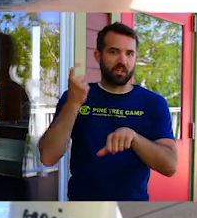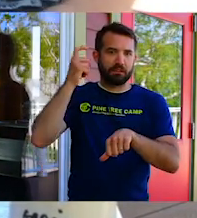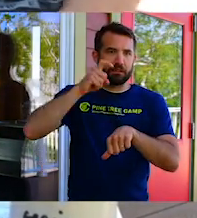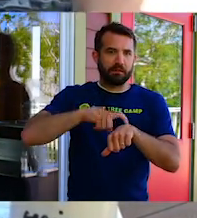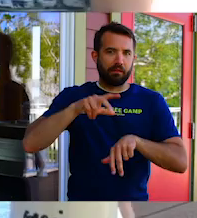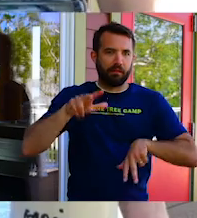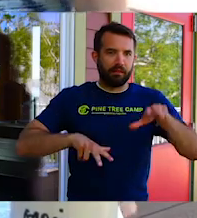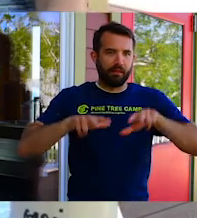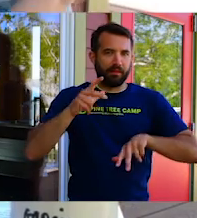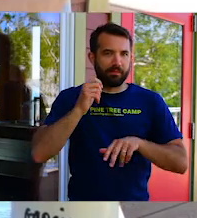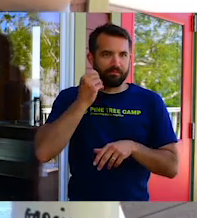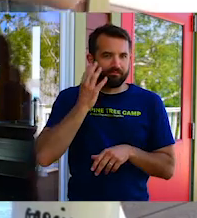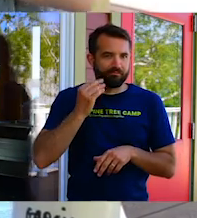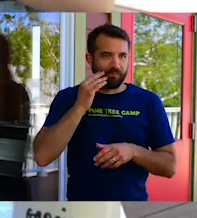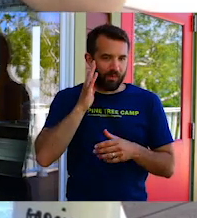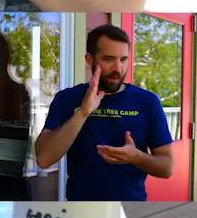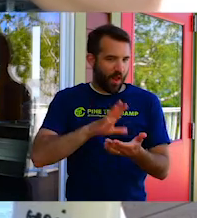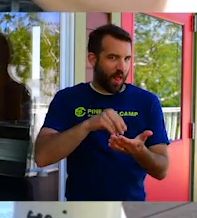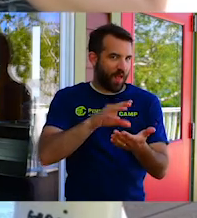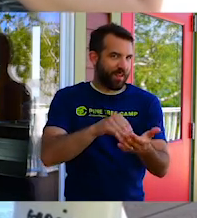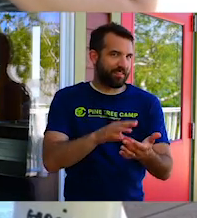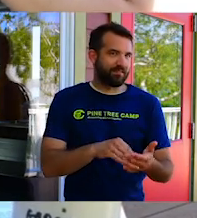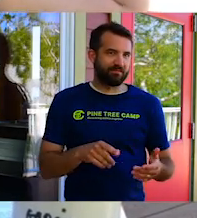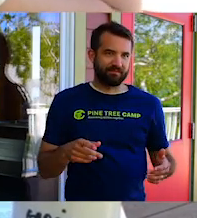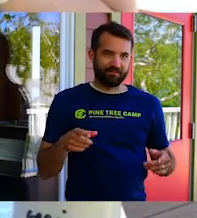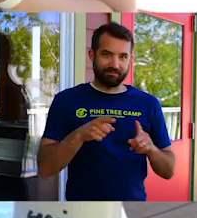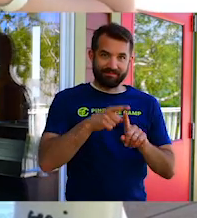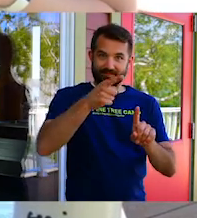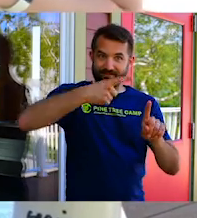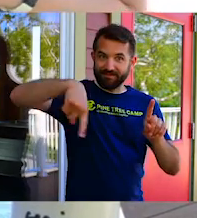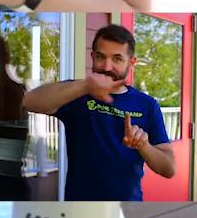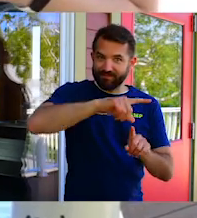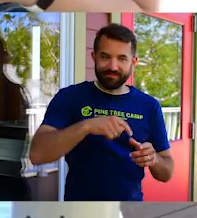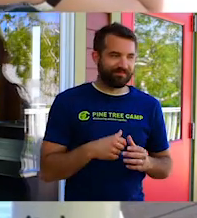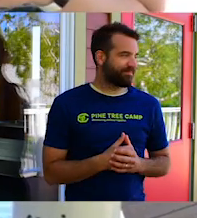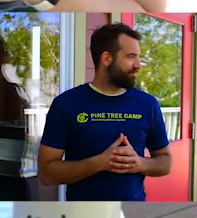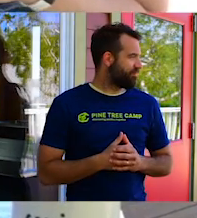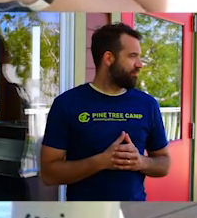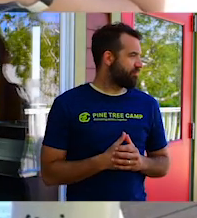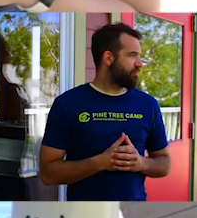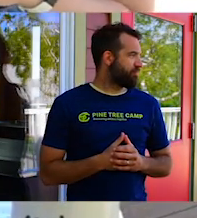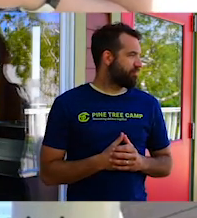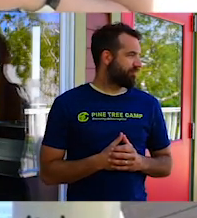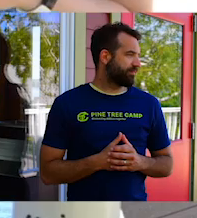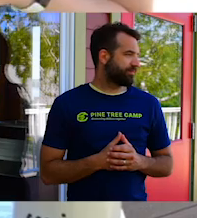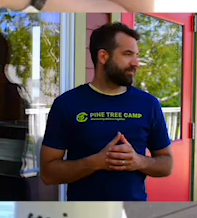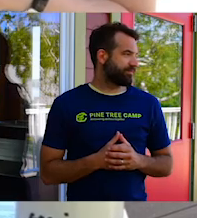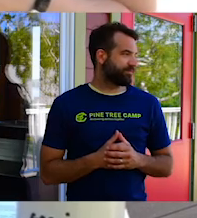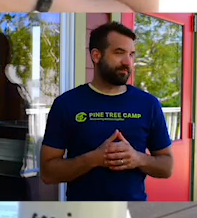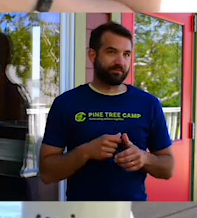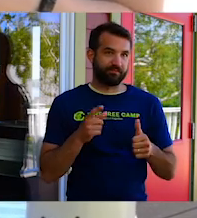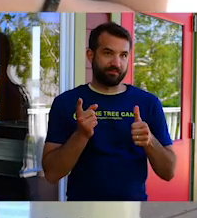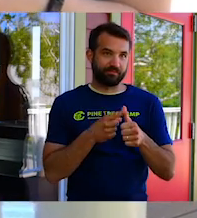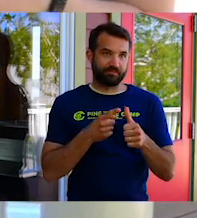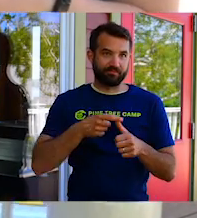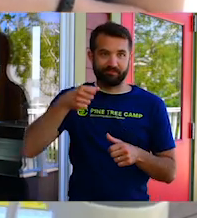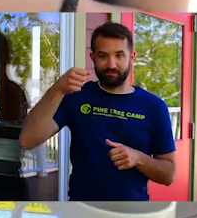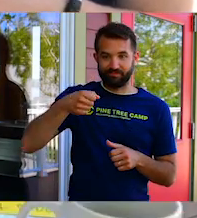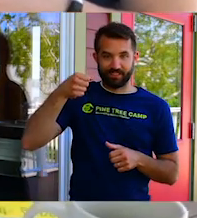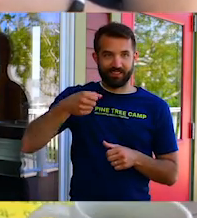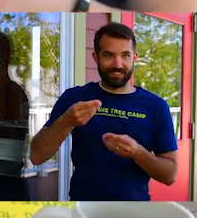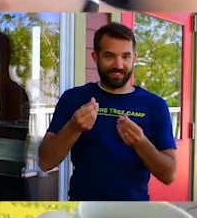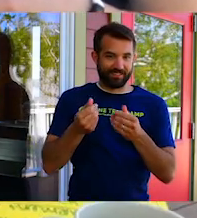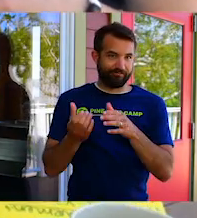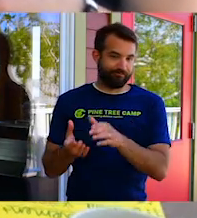learn. So the first thing Fern's going to do is she's going to take her bag of sand and dump it into the bowl, which I forgot from